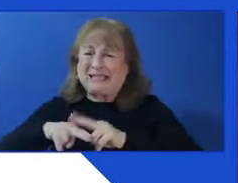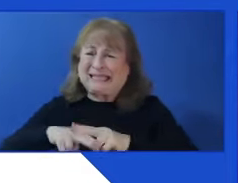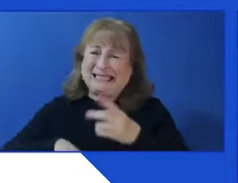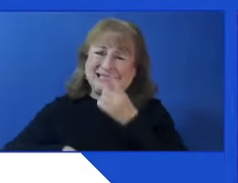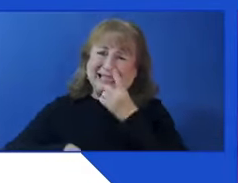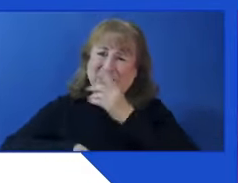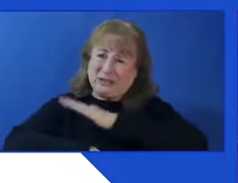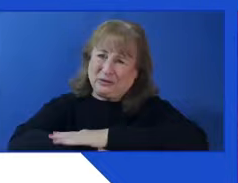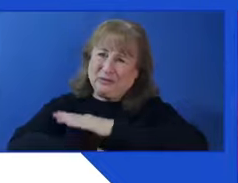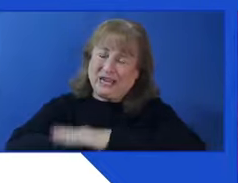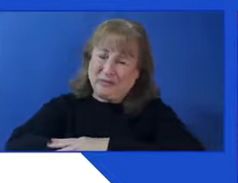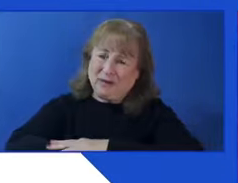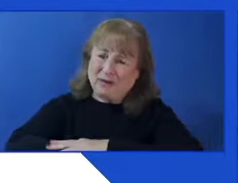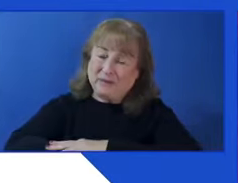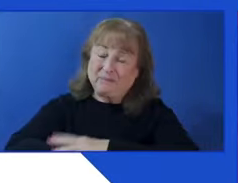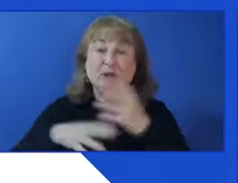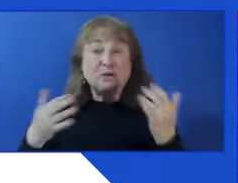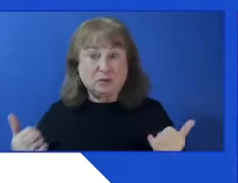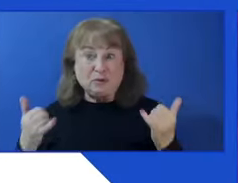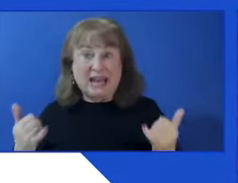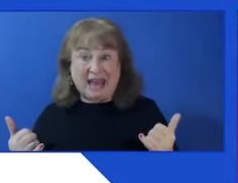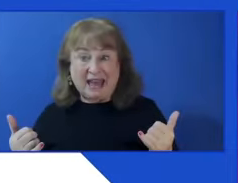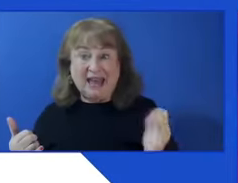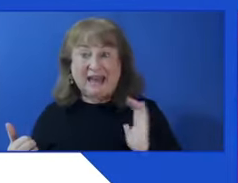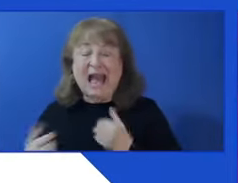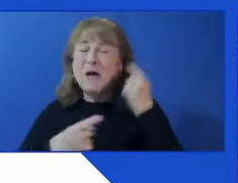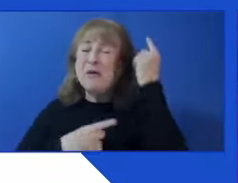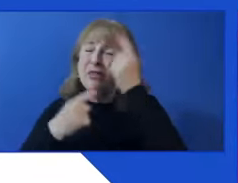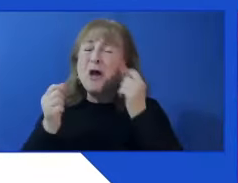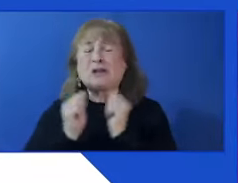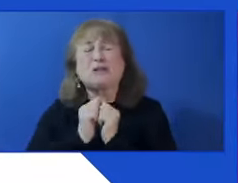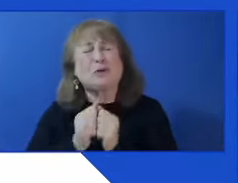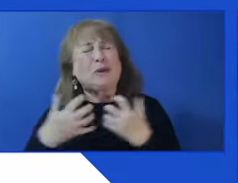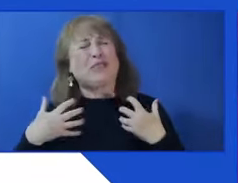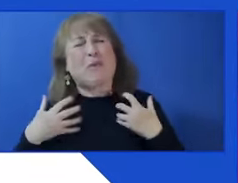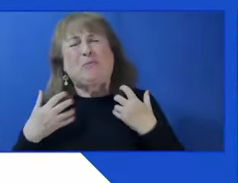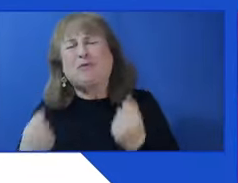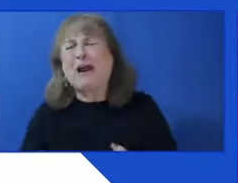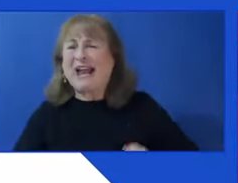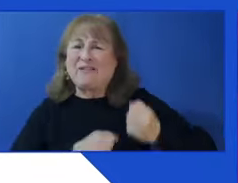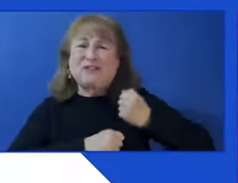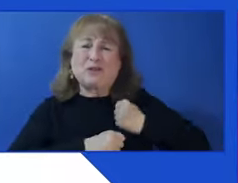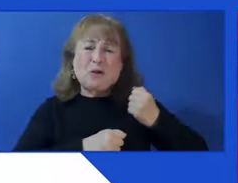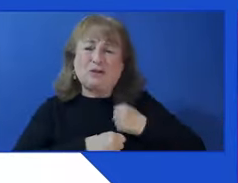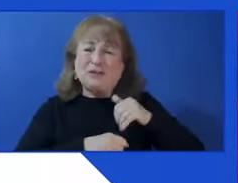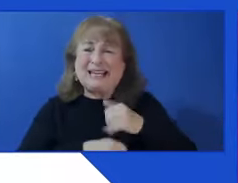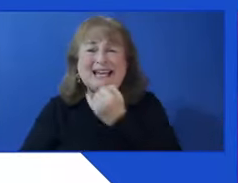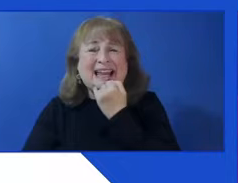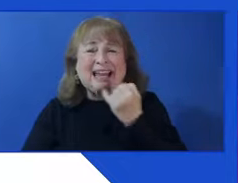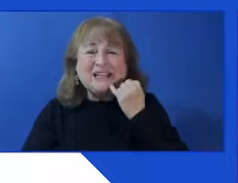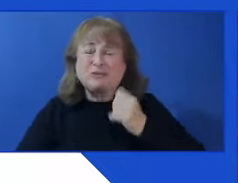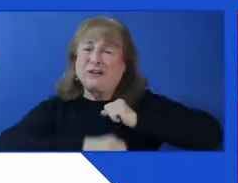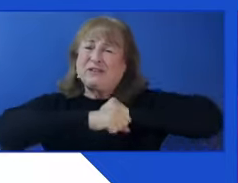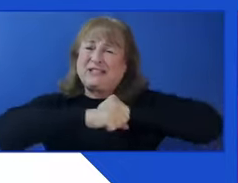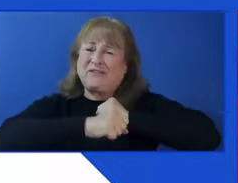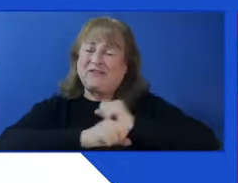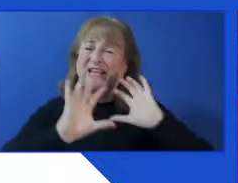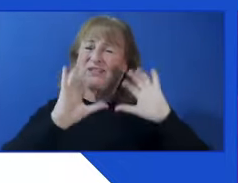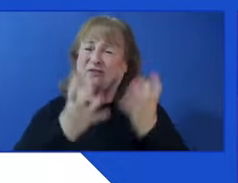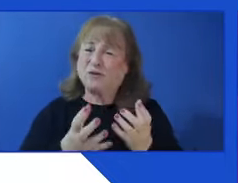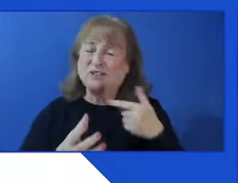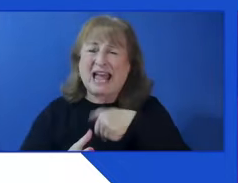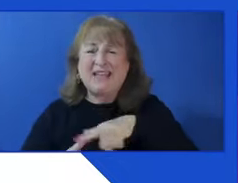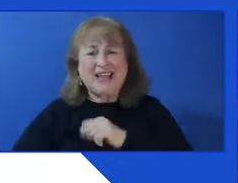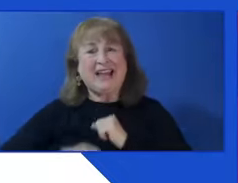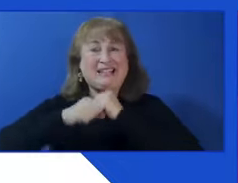table. Today, our thoughts are with the brave soldiers of Israel's defense forces as they